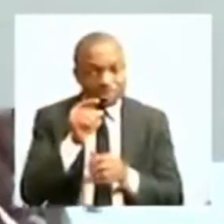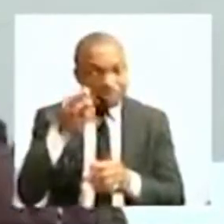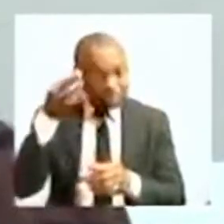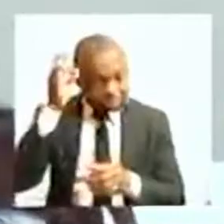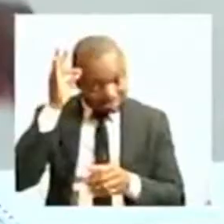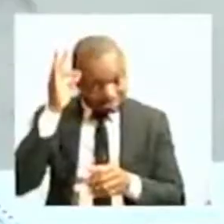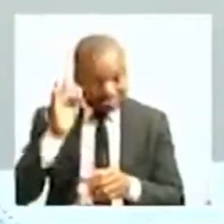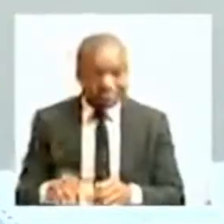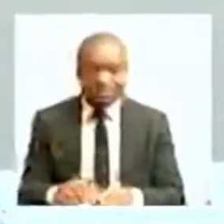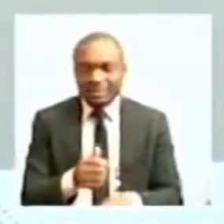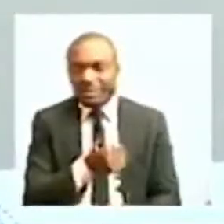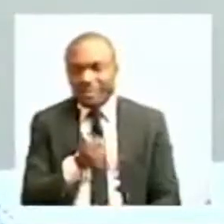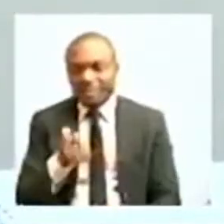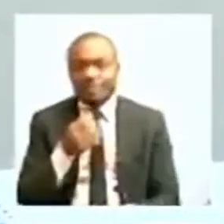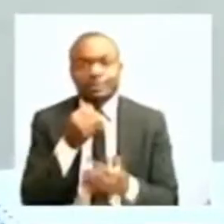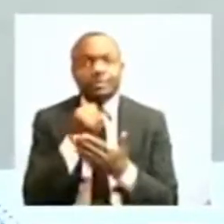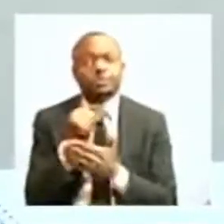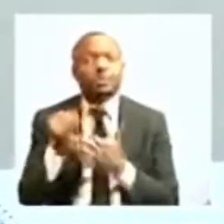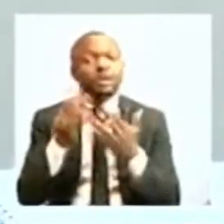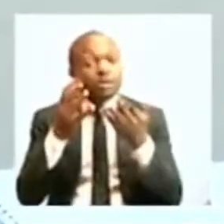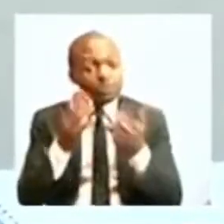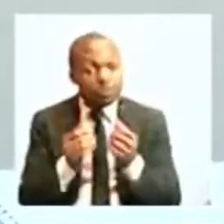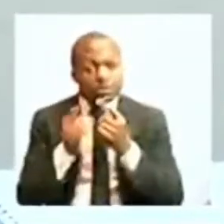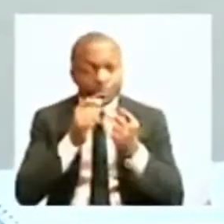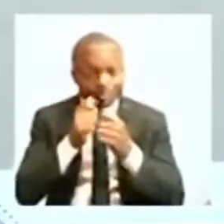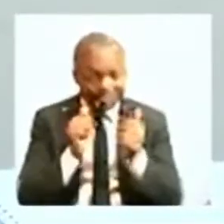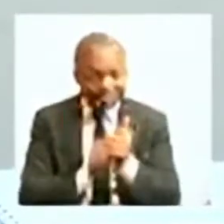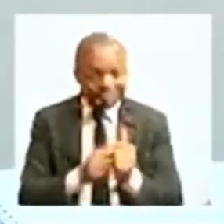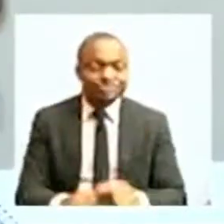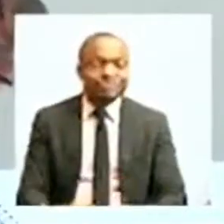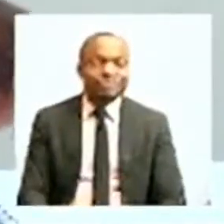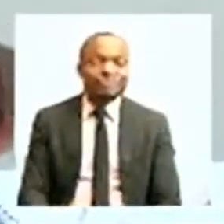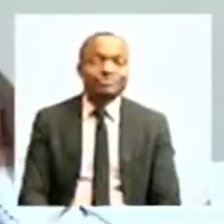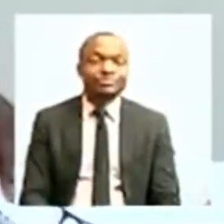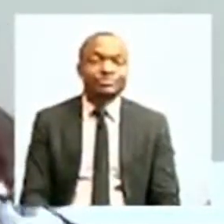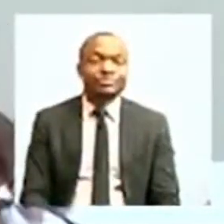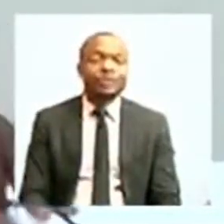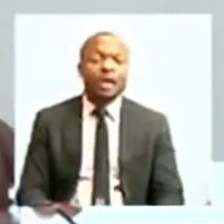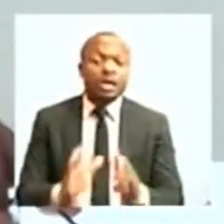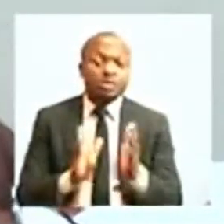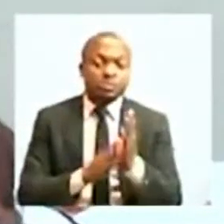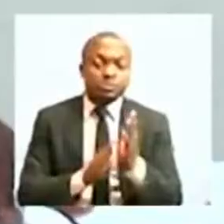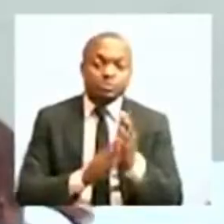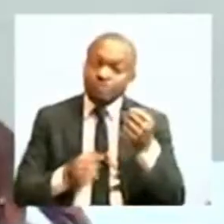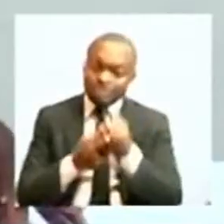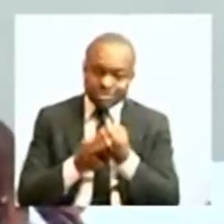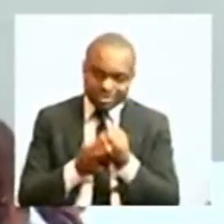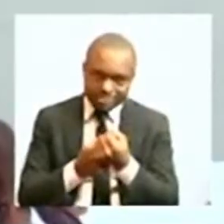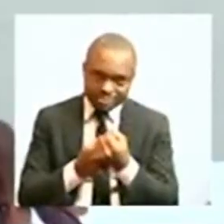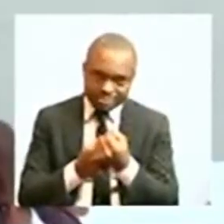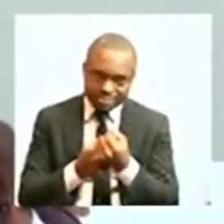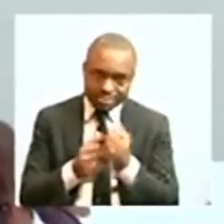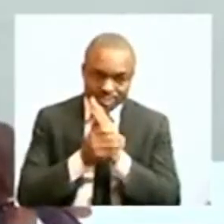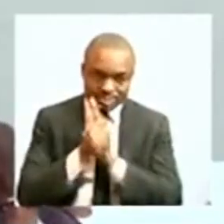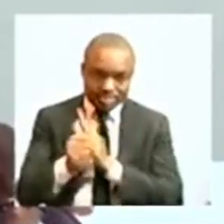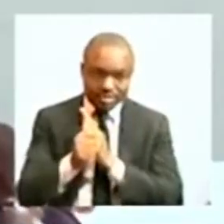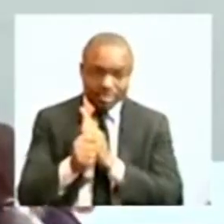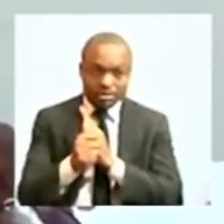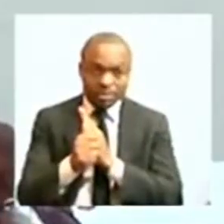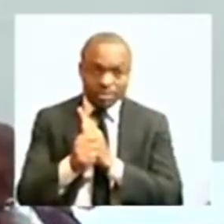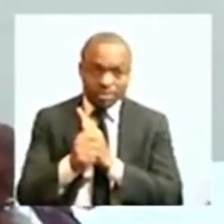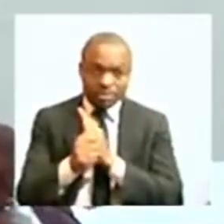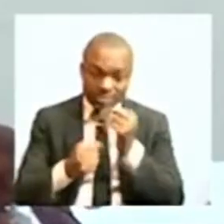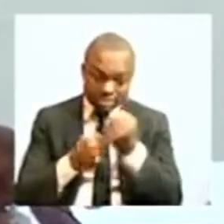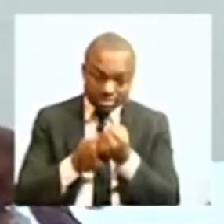of that. The other issue that I wanted to talk about is the issue of schools bursaries and skills bursaries.